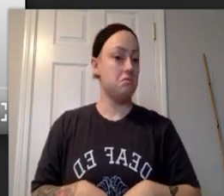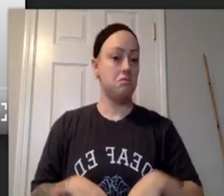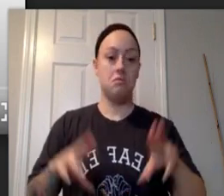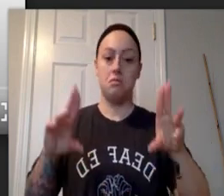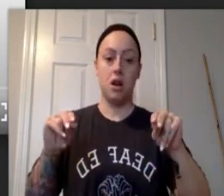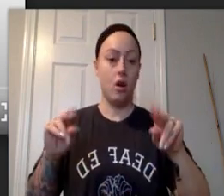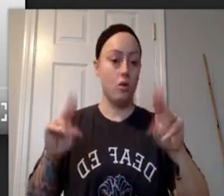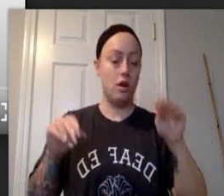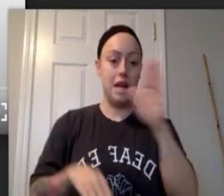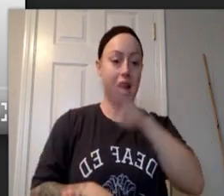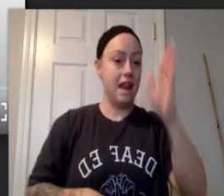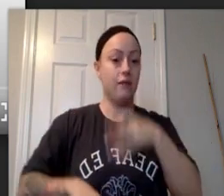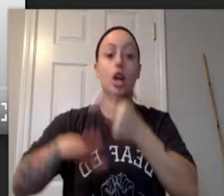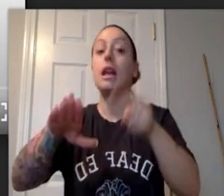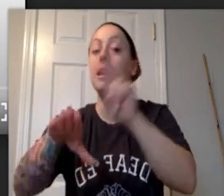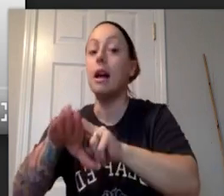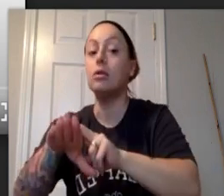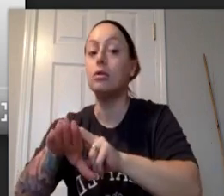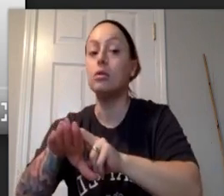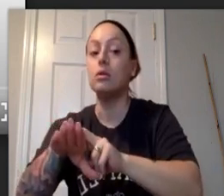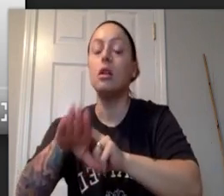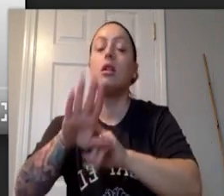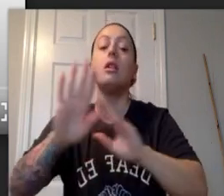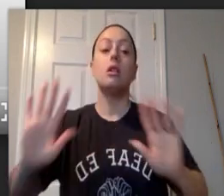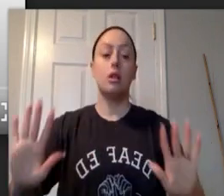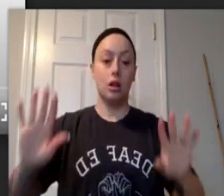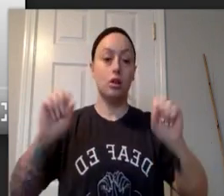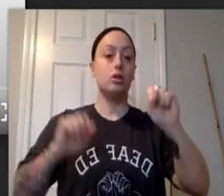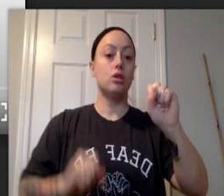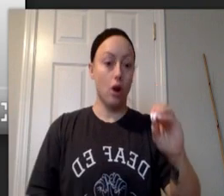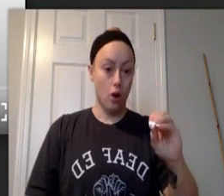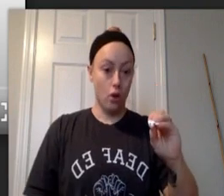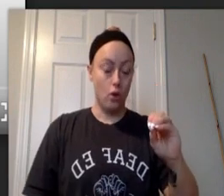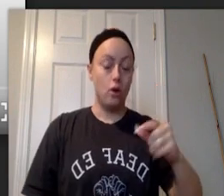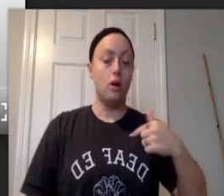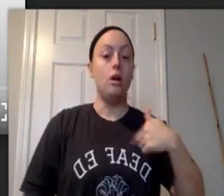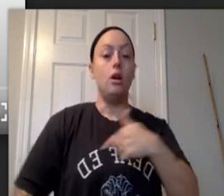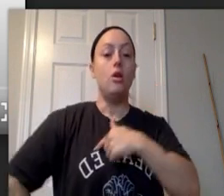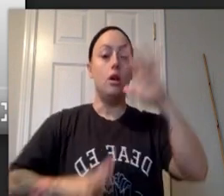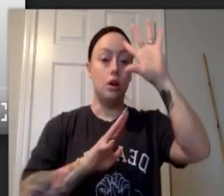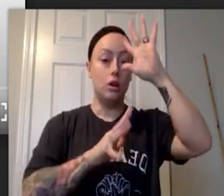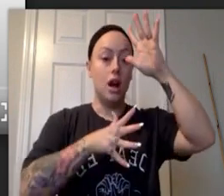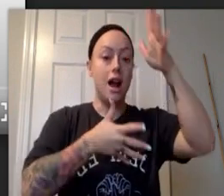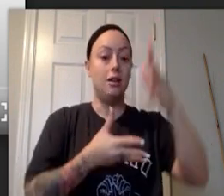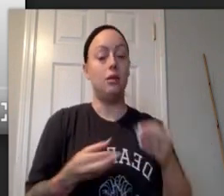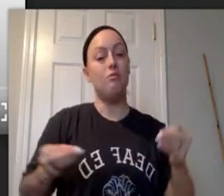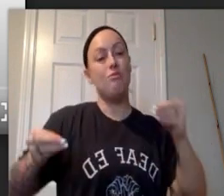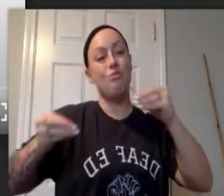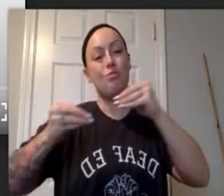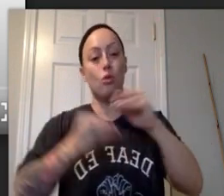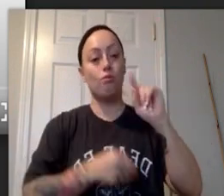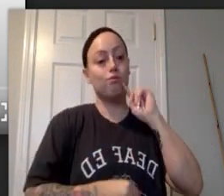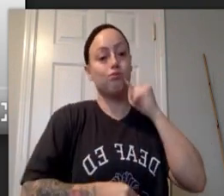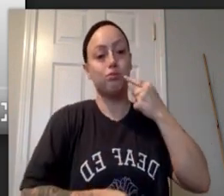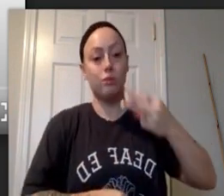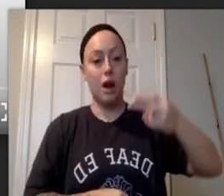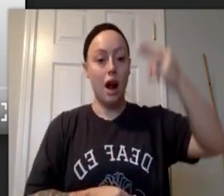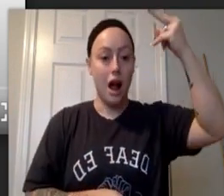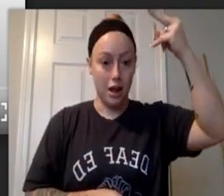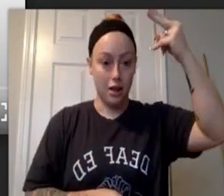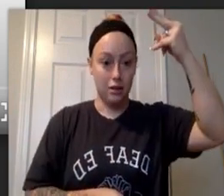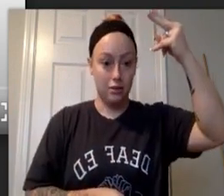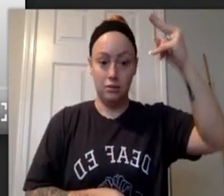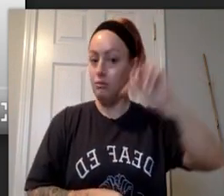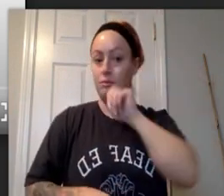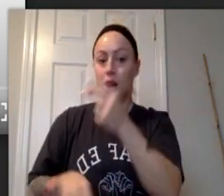cannabinoids or whatever it is that we're consuming. And so we're creating like a much more intense high than we could generally